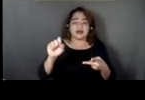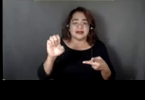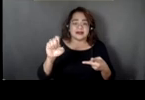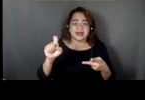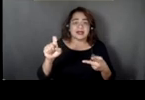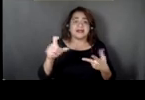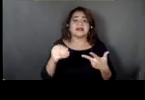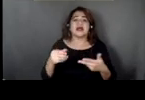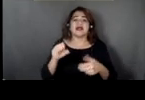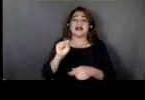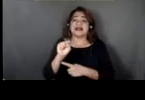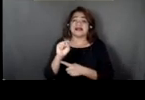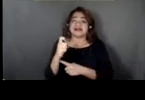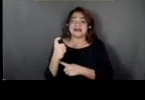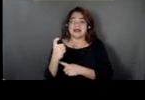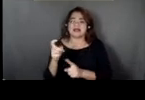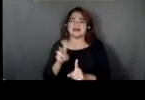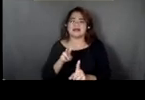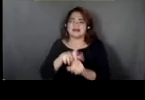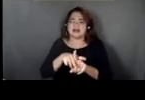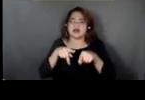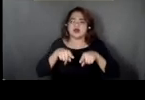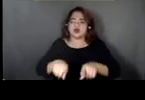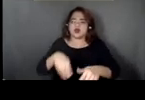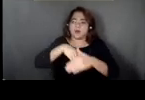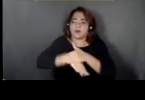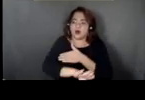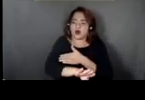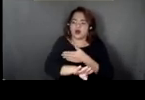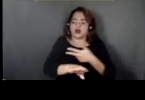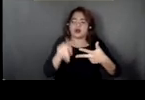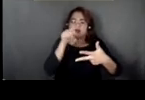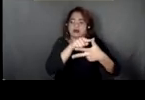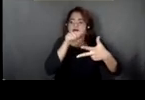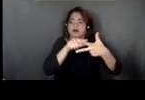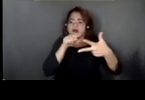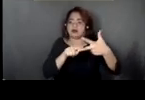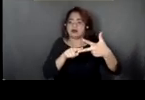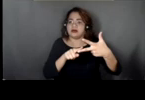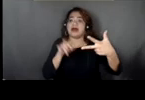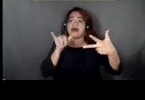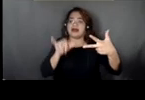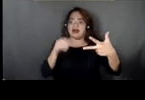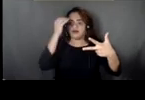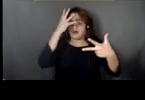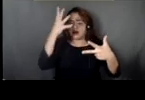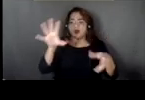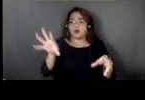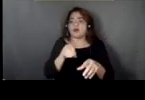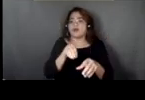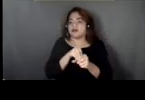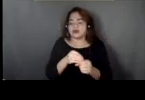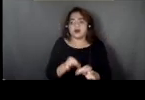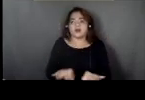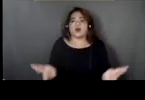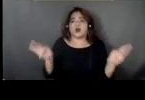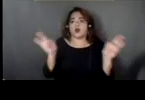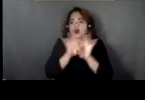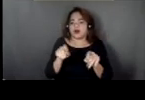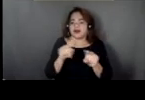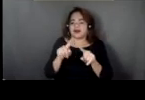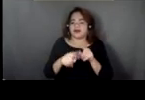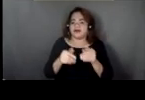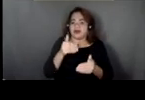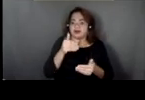can imagine, from a medical standpoint, it's really important for us to know all of that information, but we want to make it information that